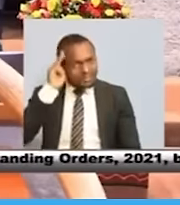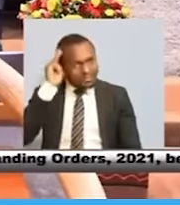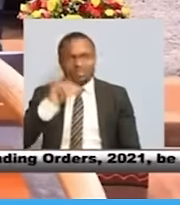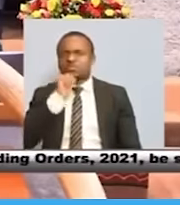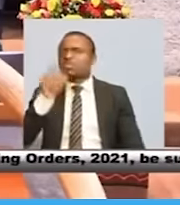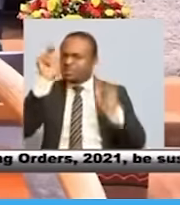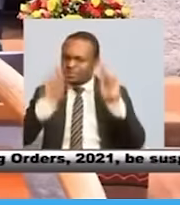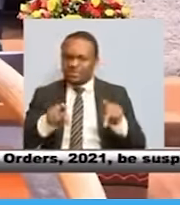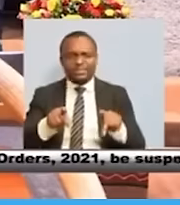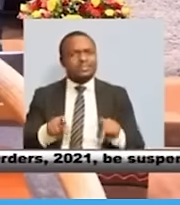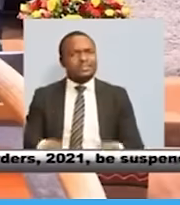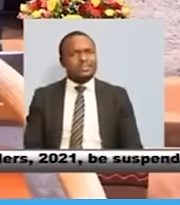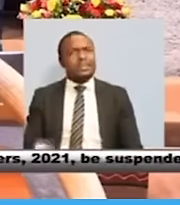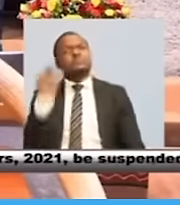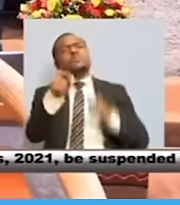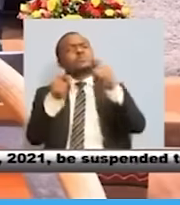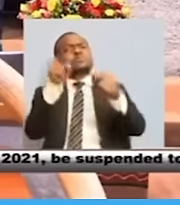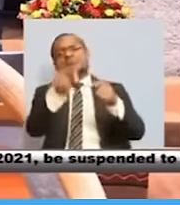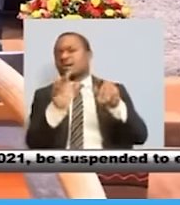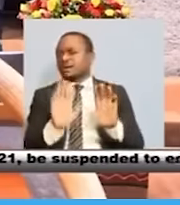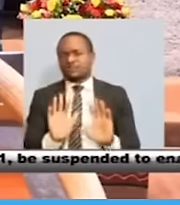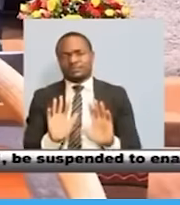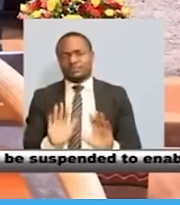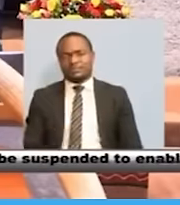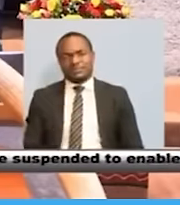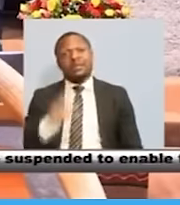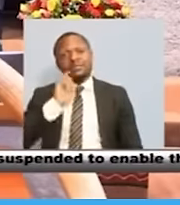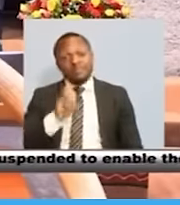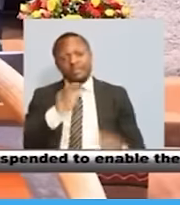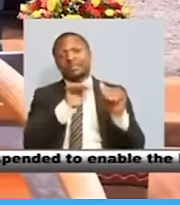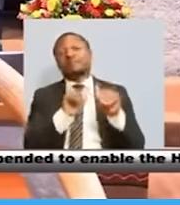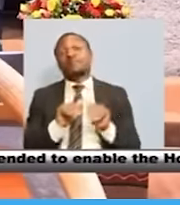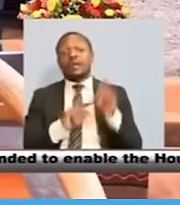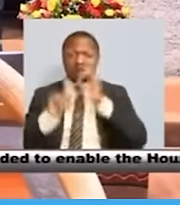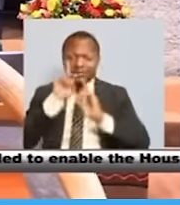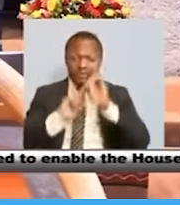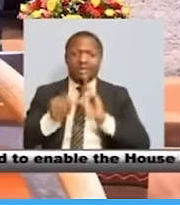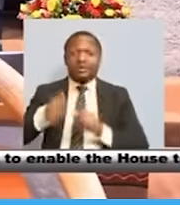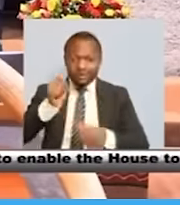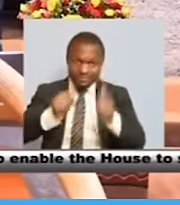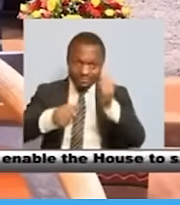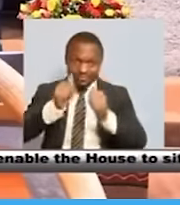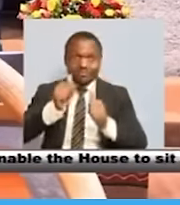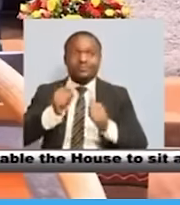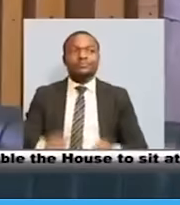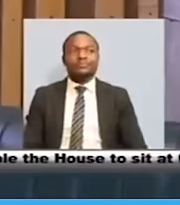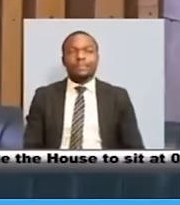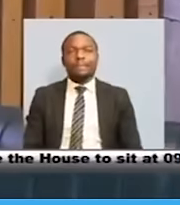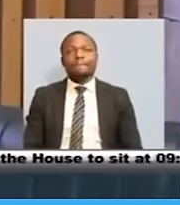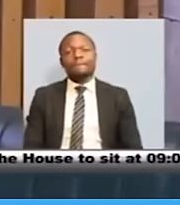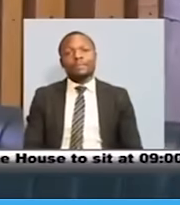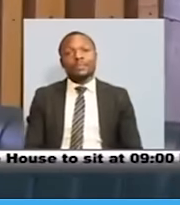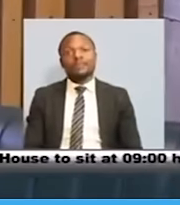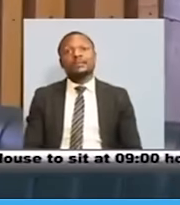the person and pointing a finger at him. Let's try to avoid debating ourselves. Madam Speaker, it was